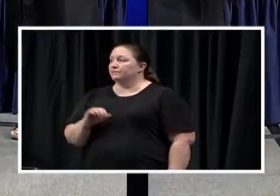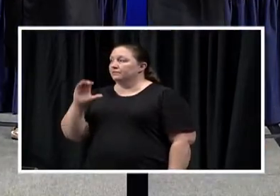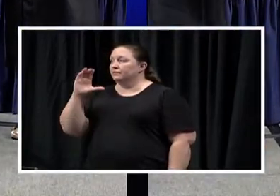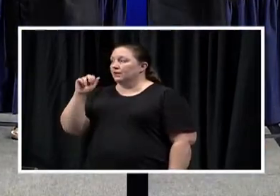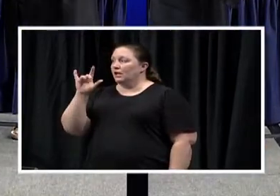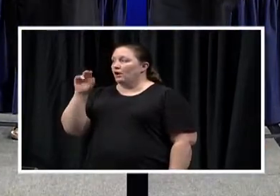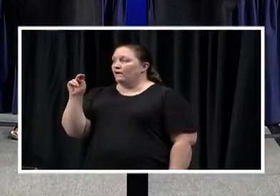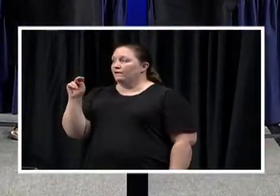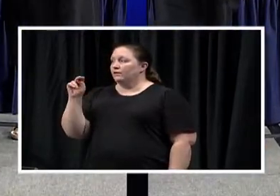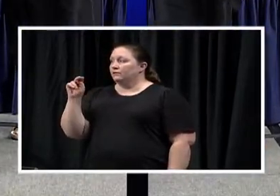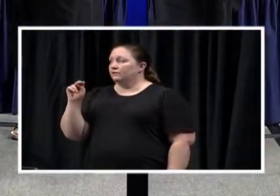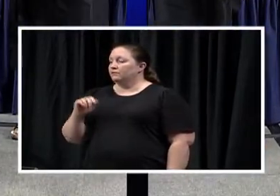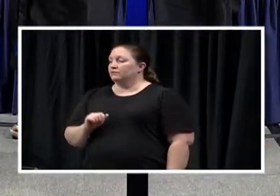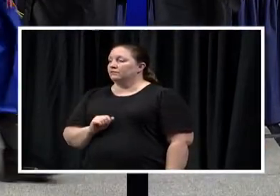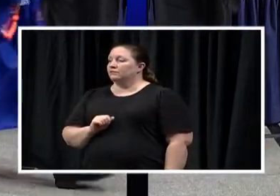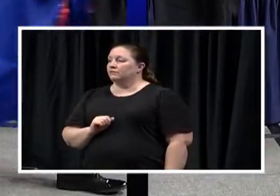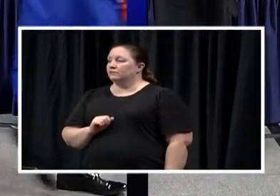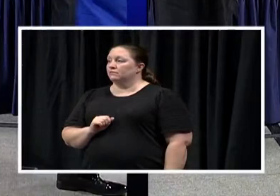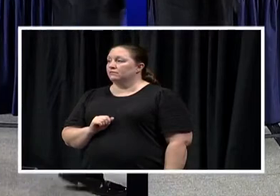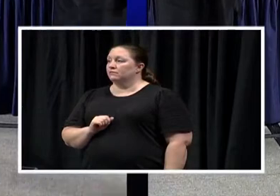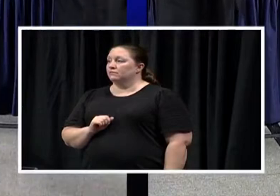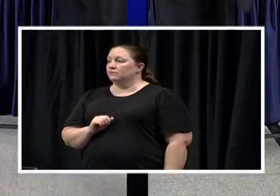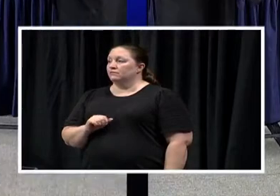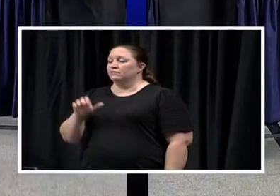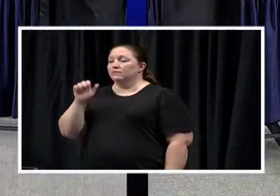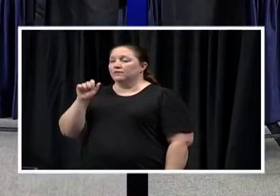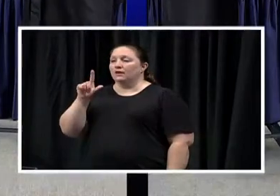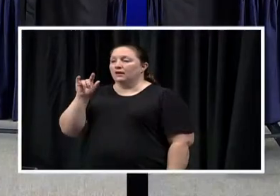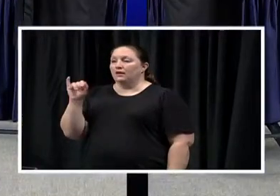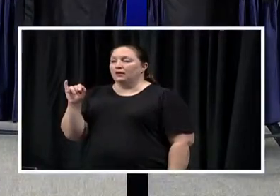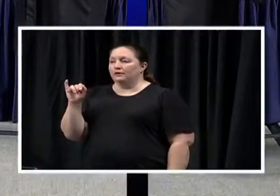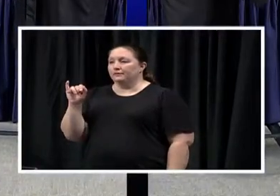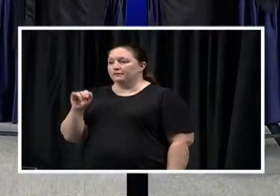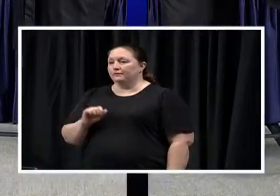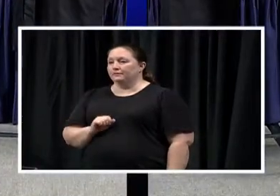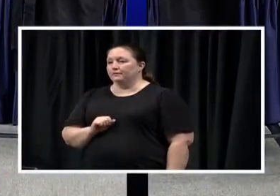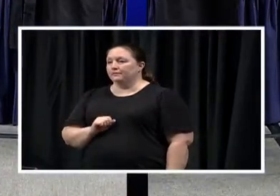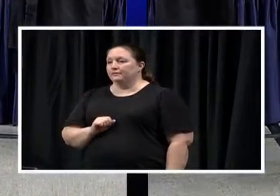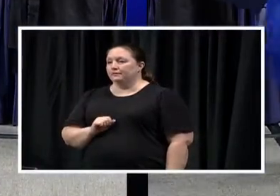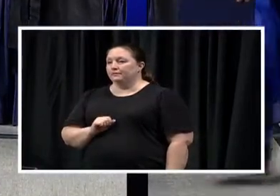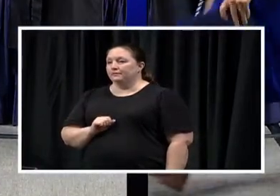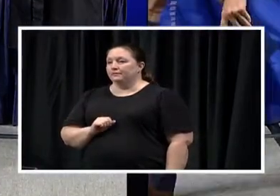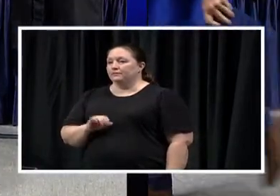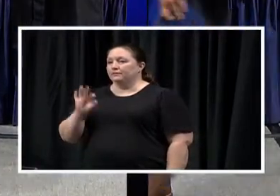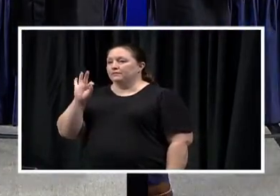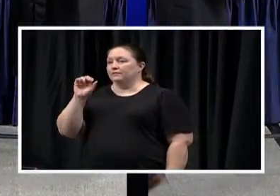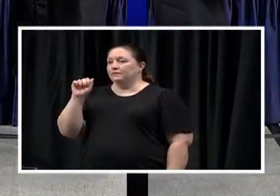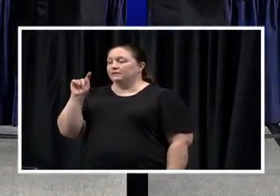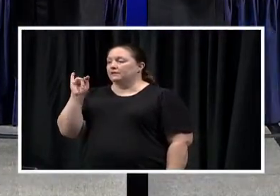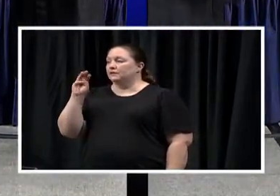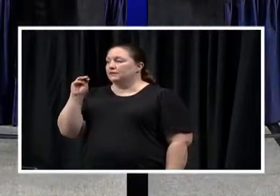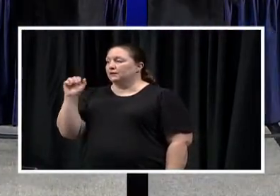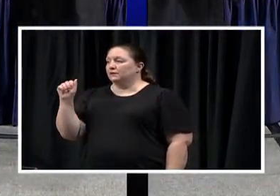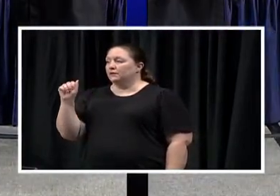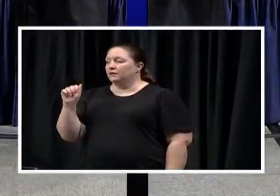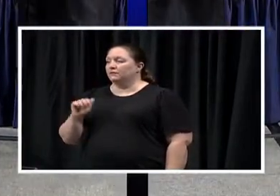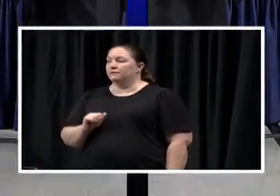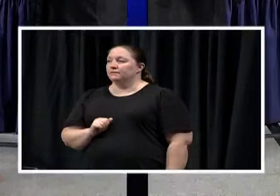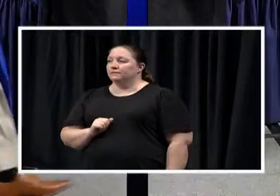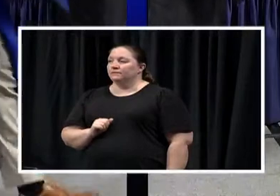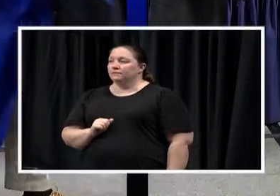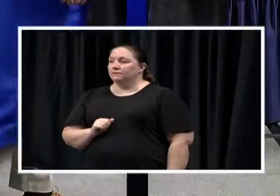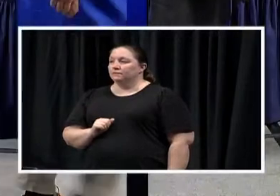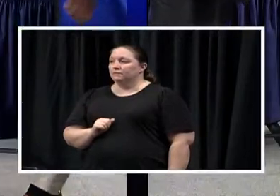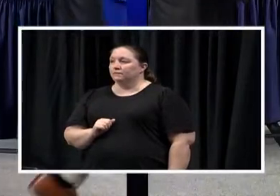Calvin Michael Adams. Ali Al-Humadi. Fatima Mahamazadi